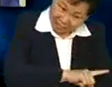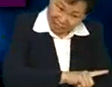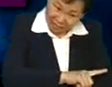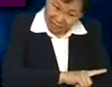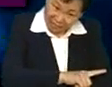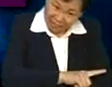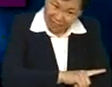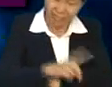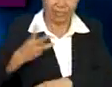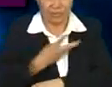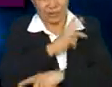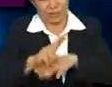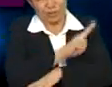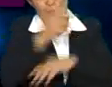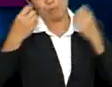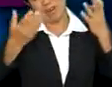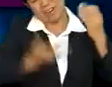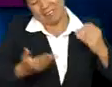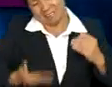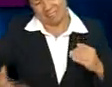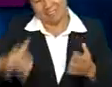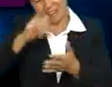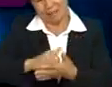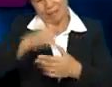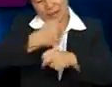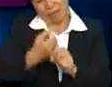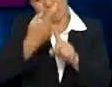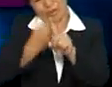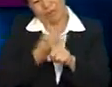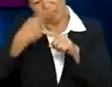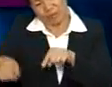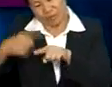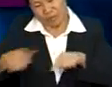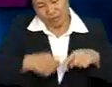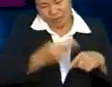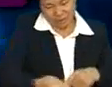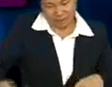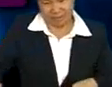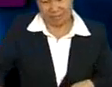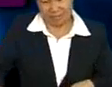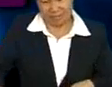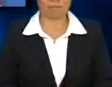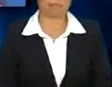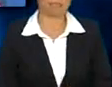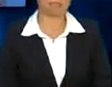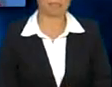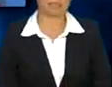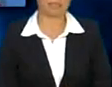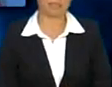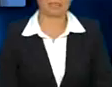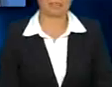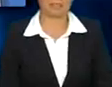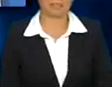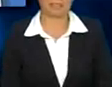day we use many things that are made of different materials.